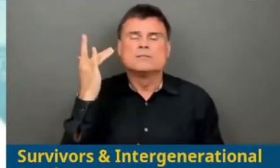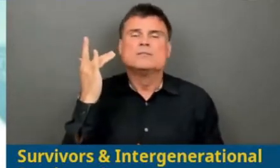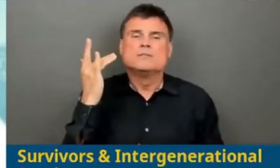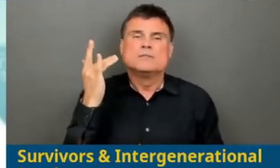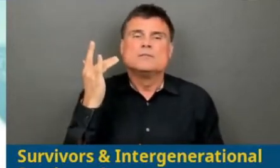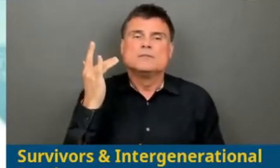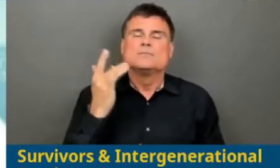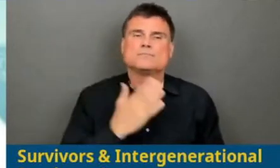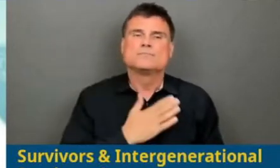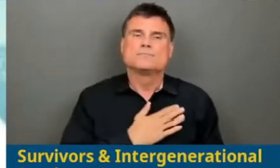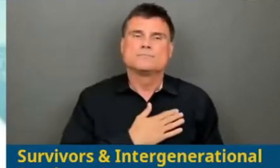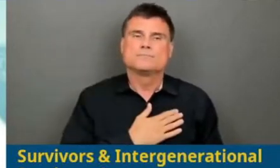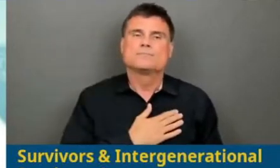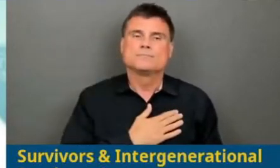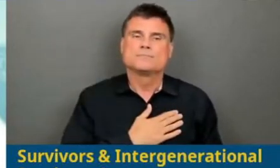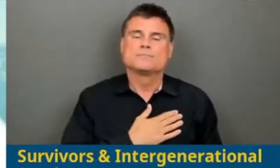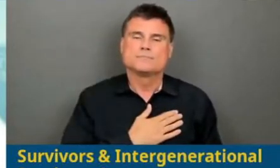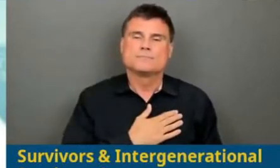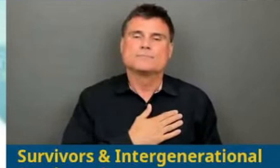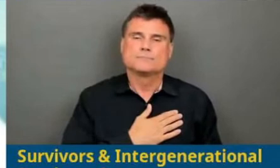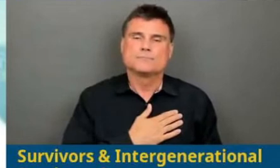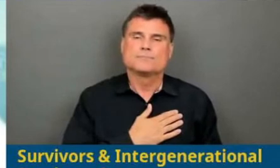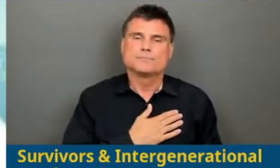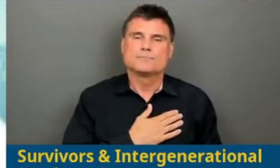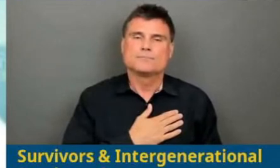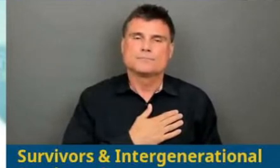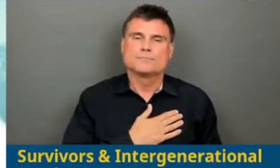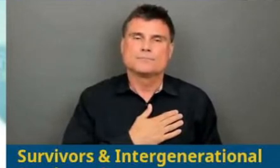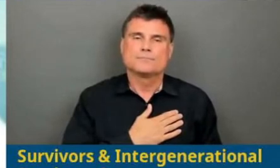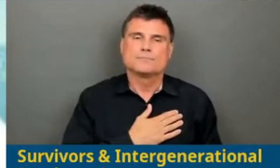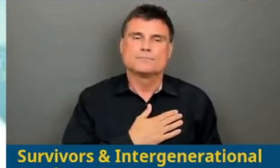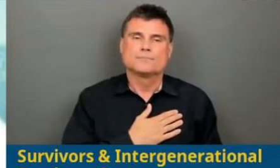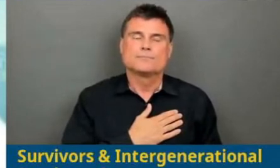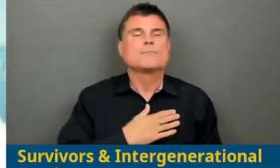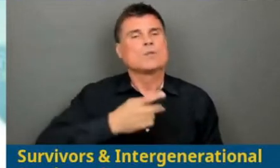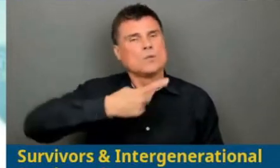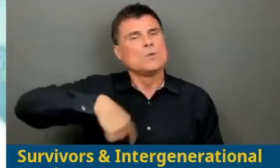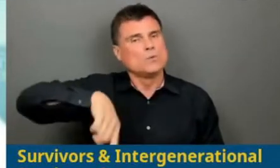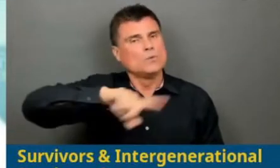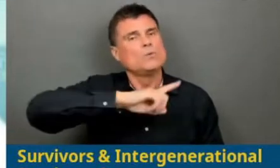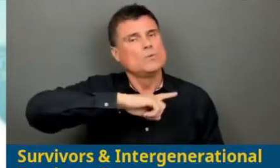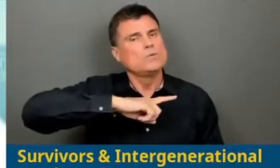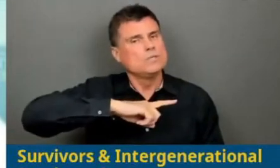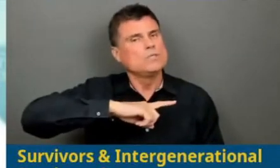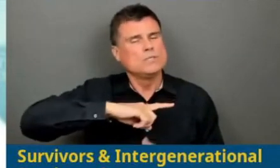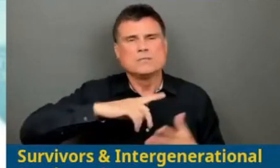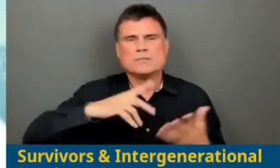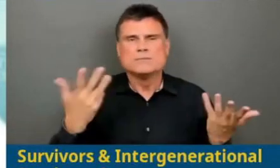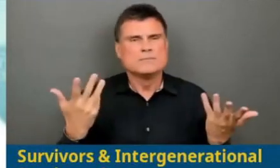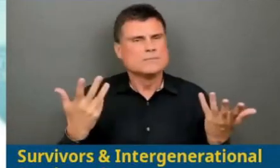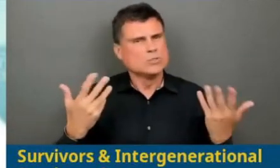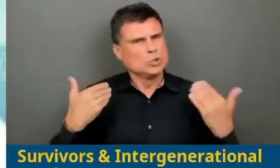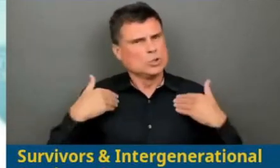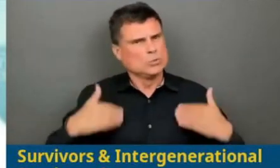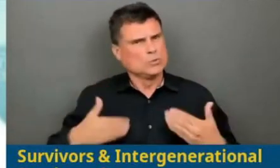the edge of moving to a human rights movement that has been long